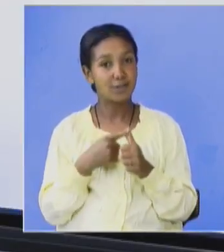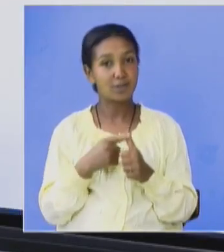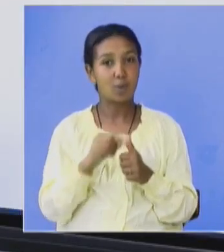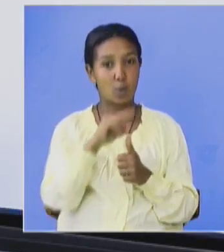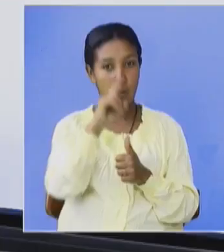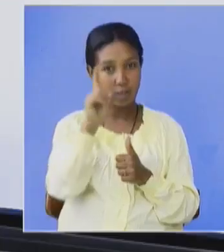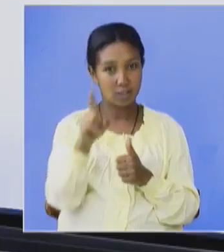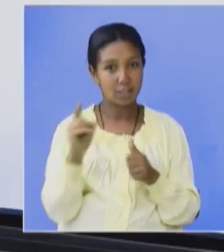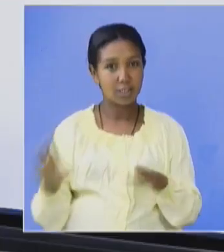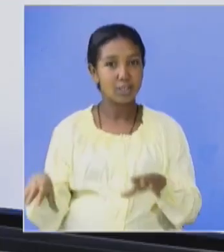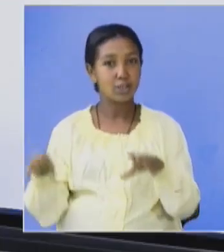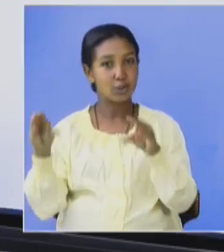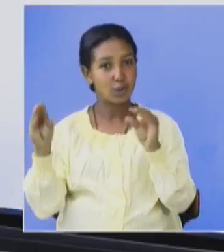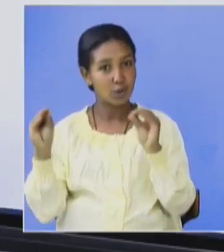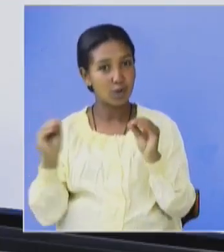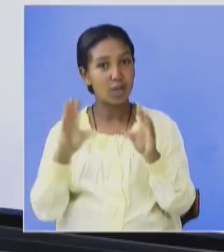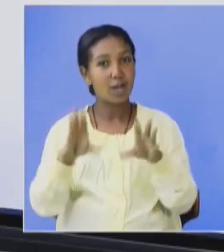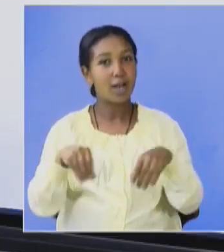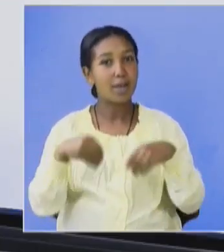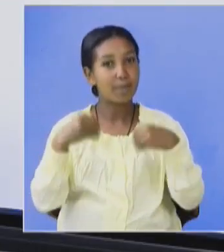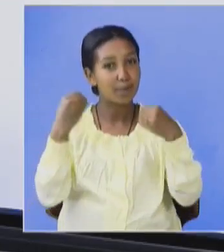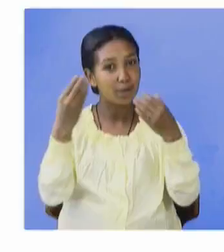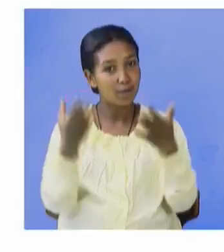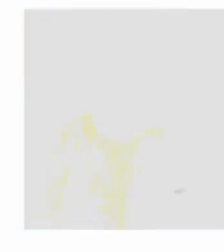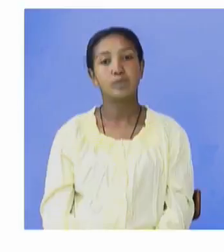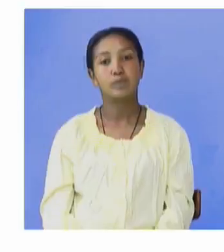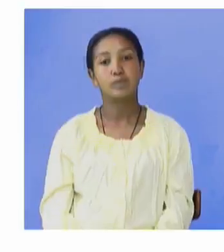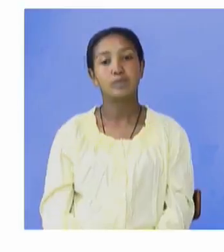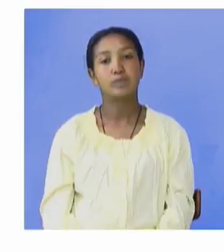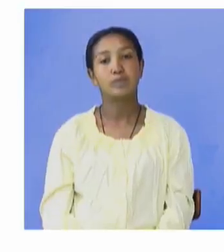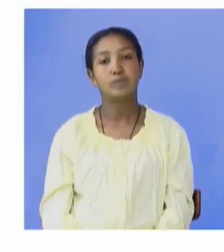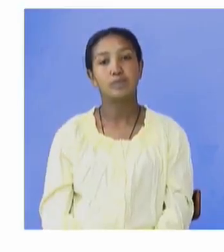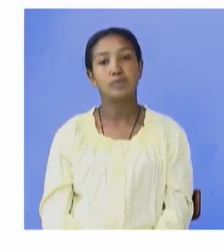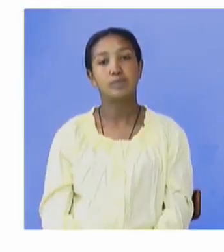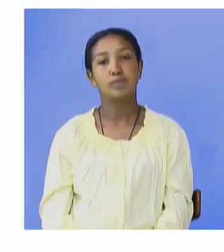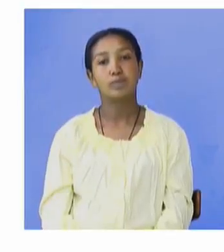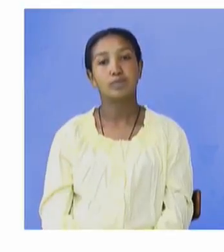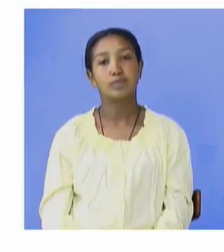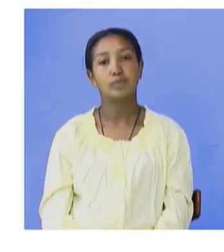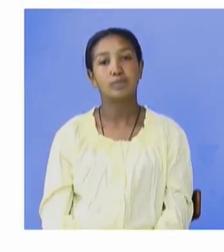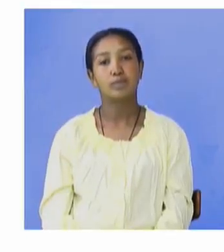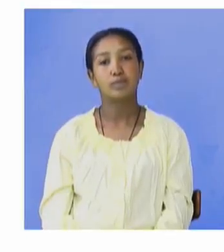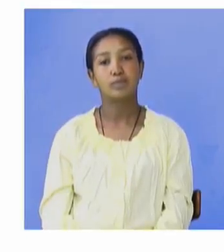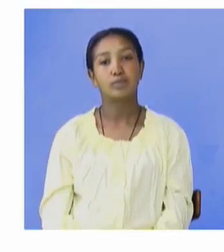question, students, and let me give you more example. Underline